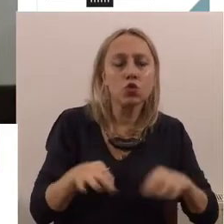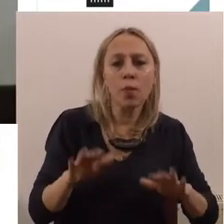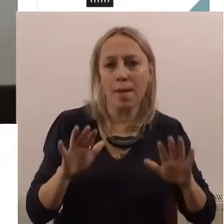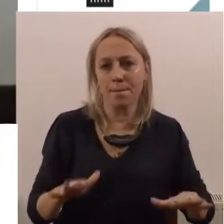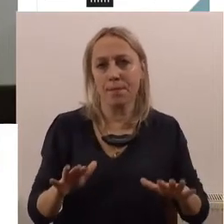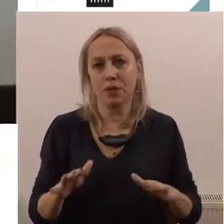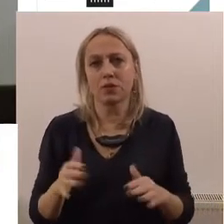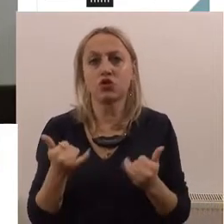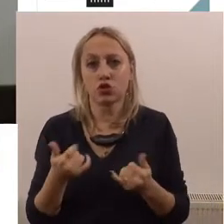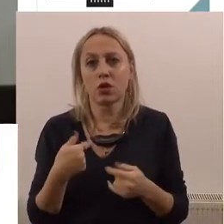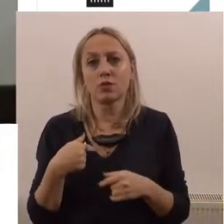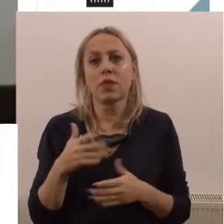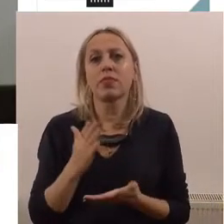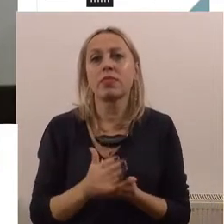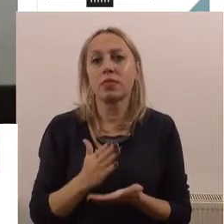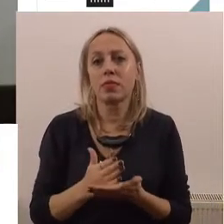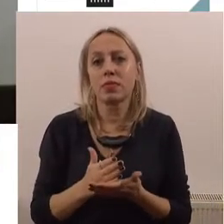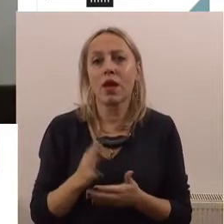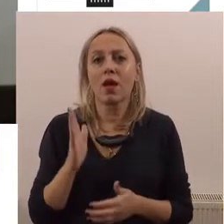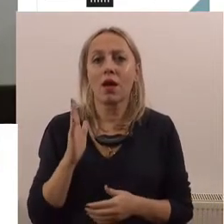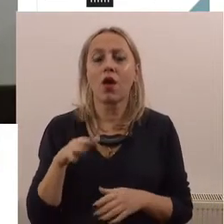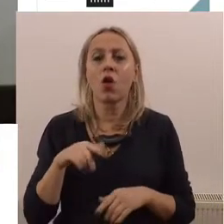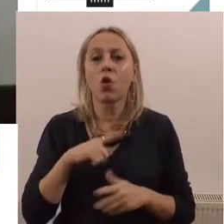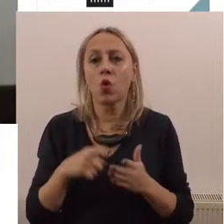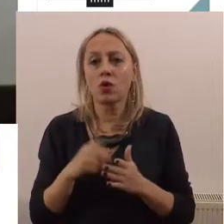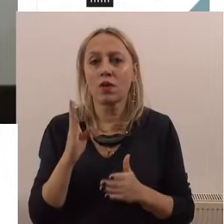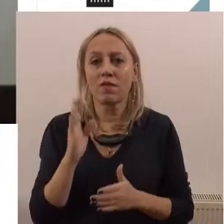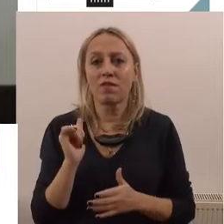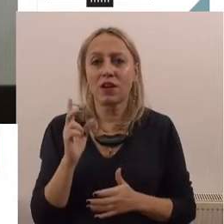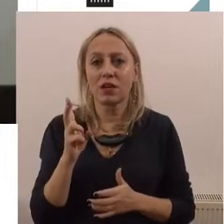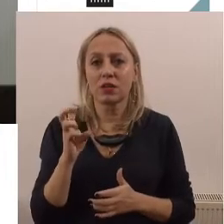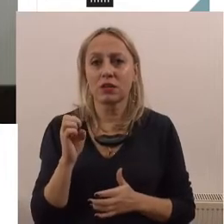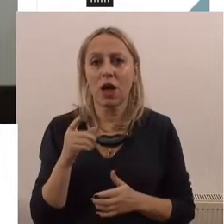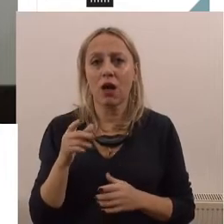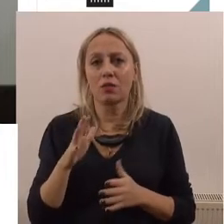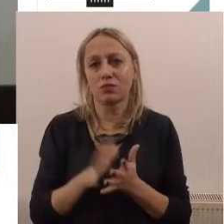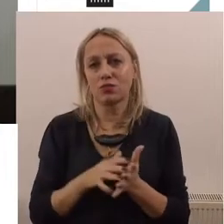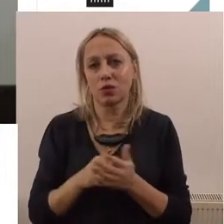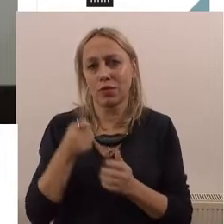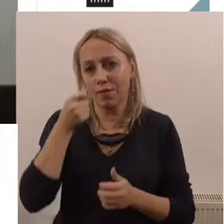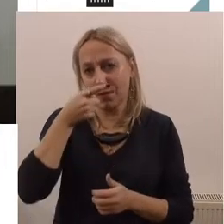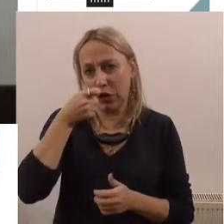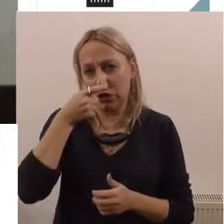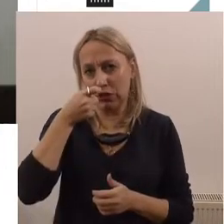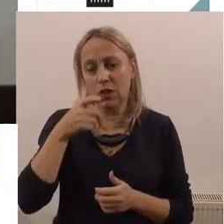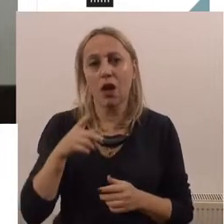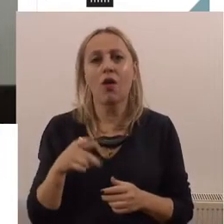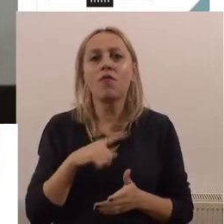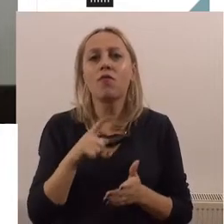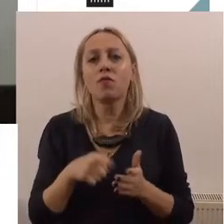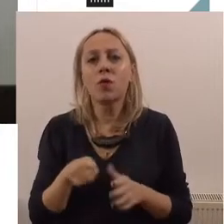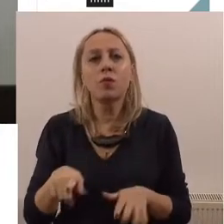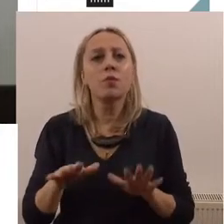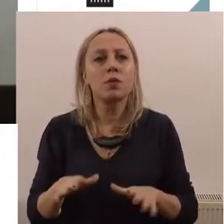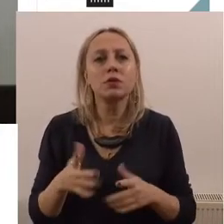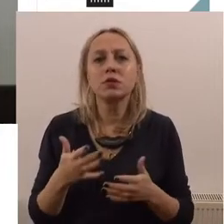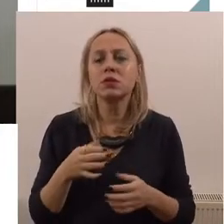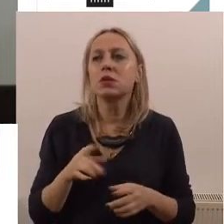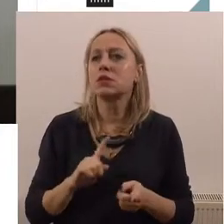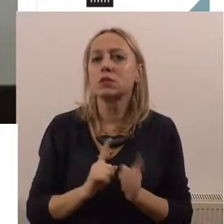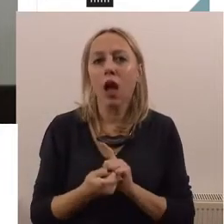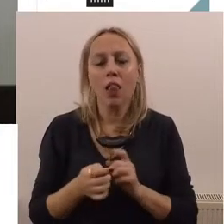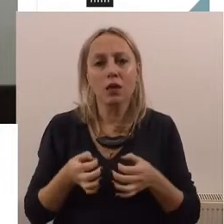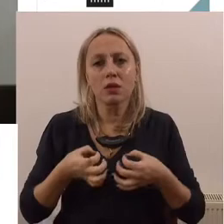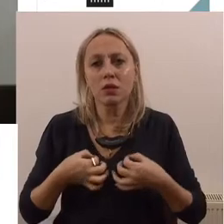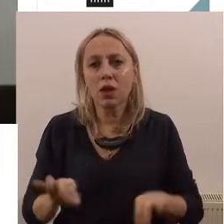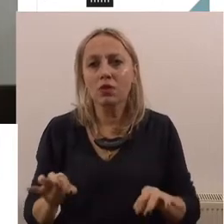the space as an accessible place. Now we're in Vuxa, and I think we have